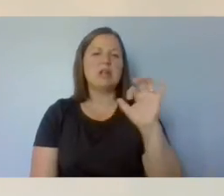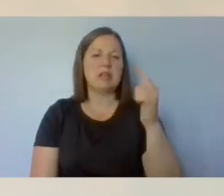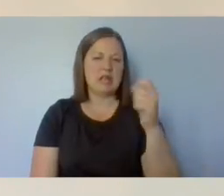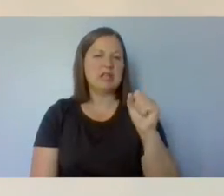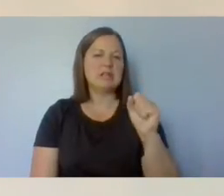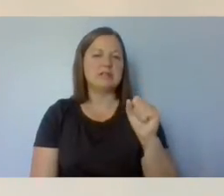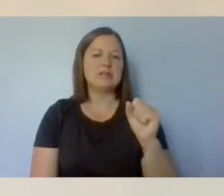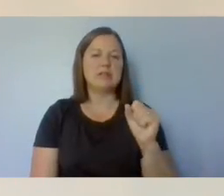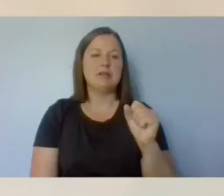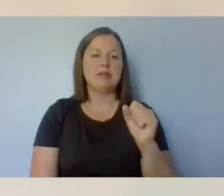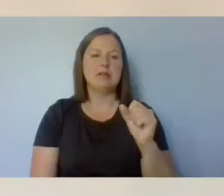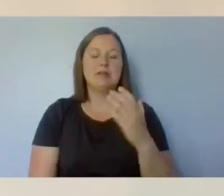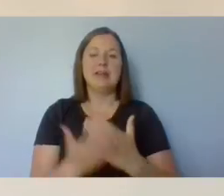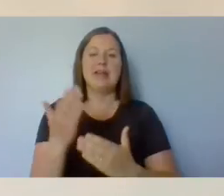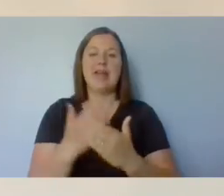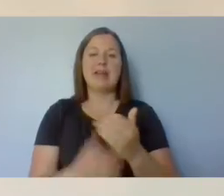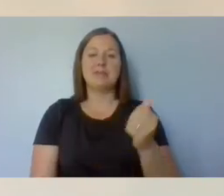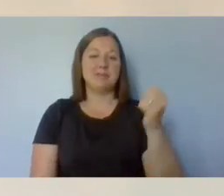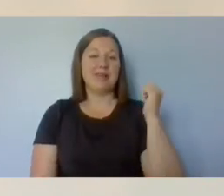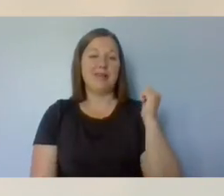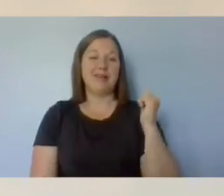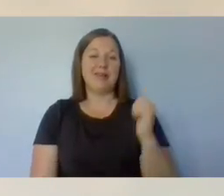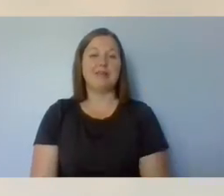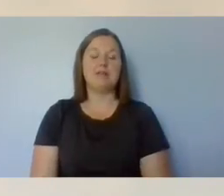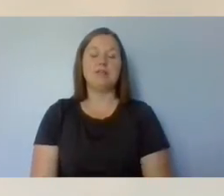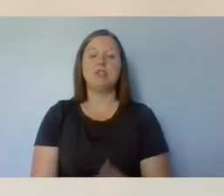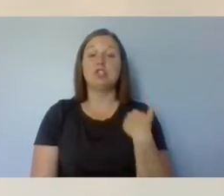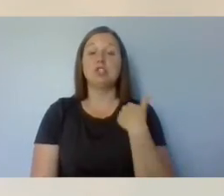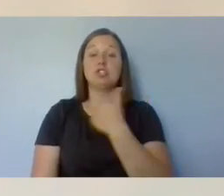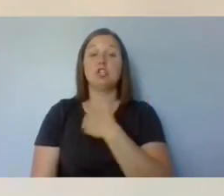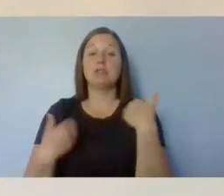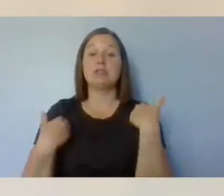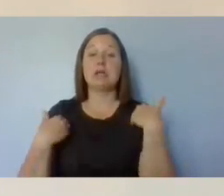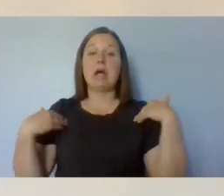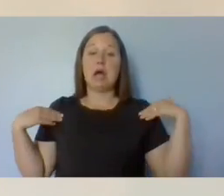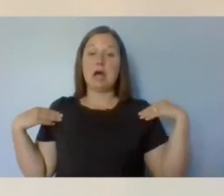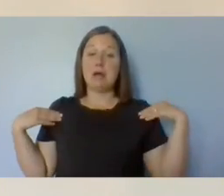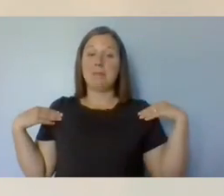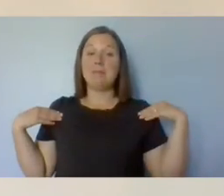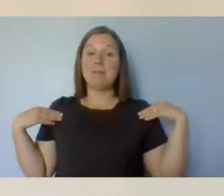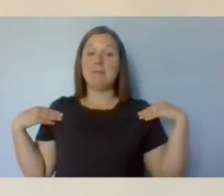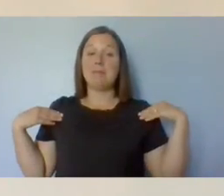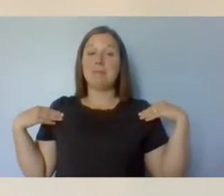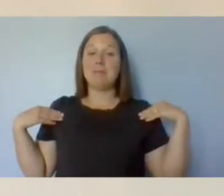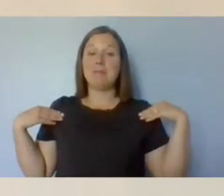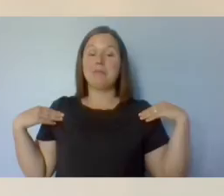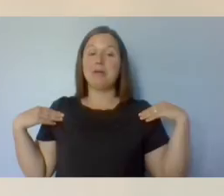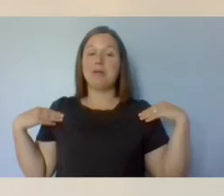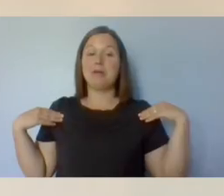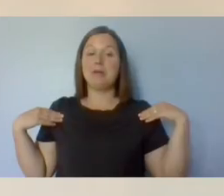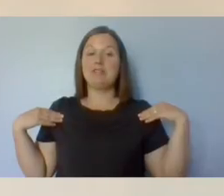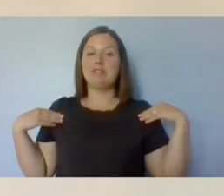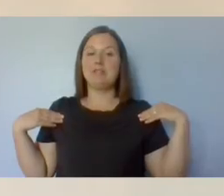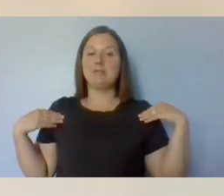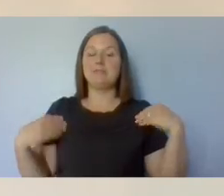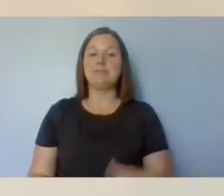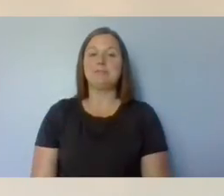hands behind you. Lift your chest up, and then bend your elbows